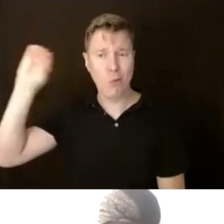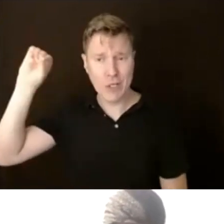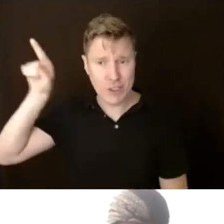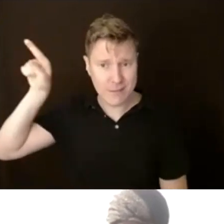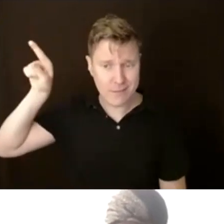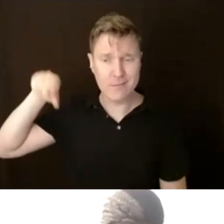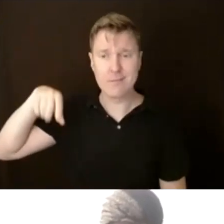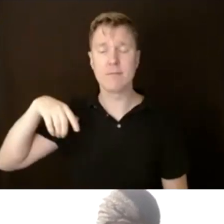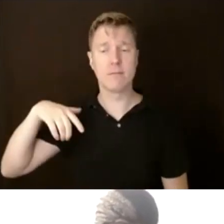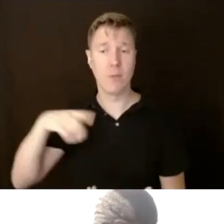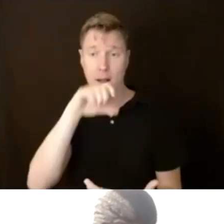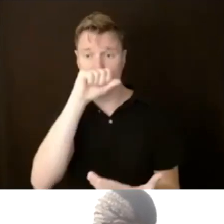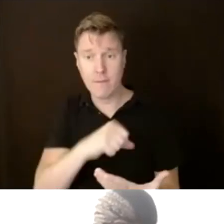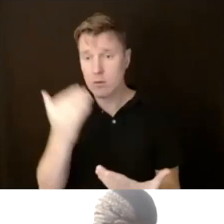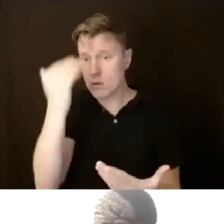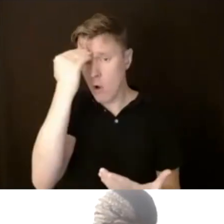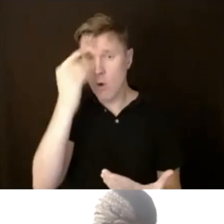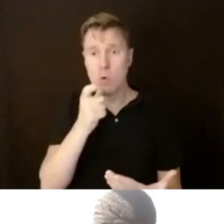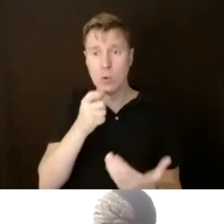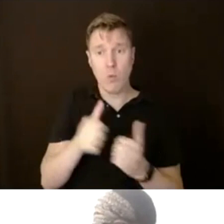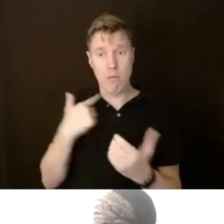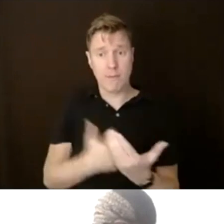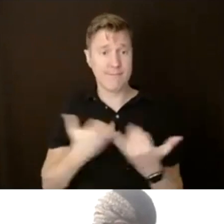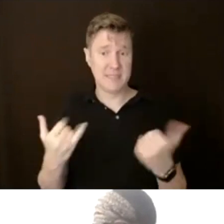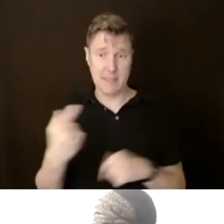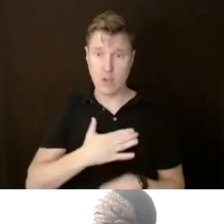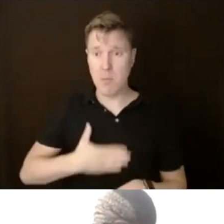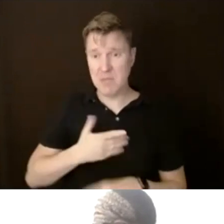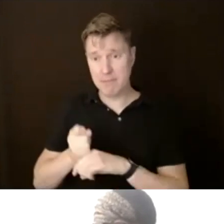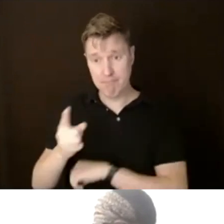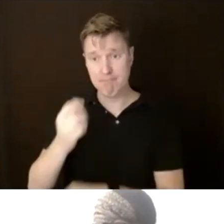We would love to know just who's with us today. So that would be great.